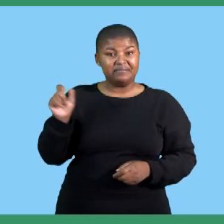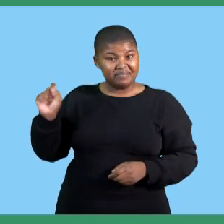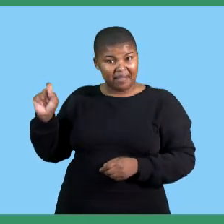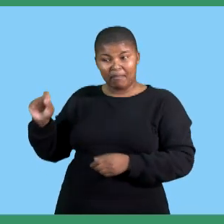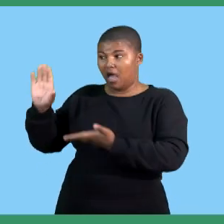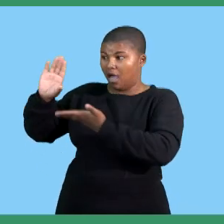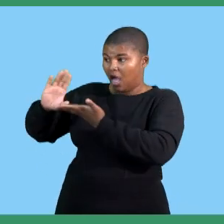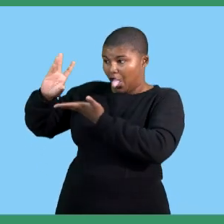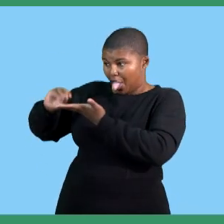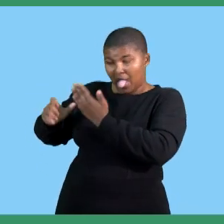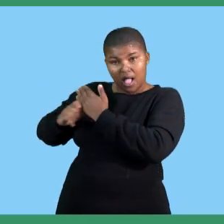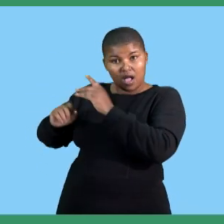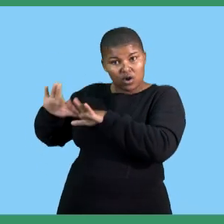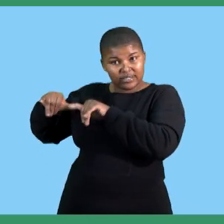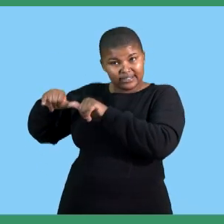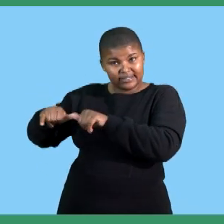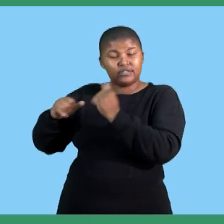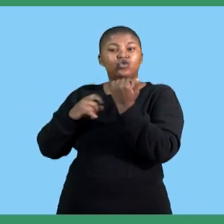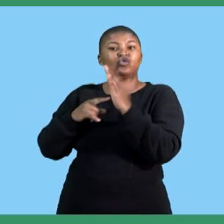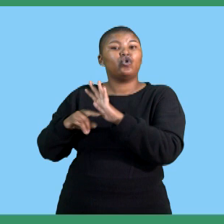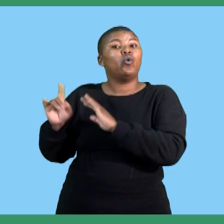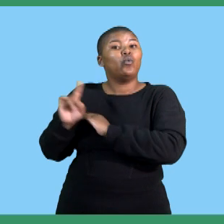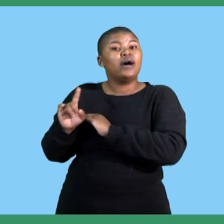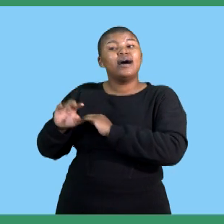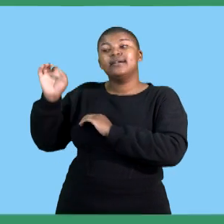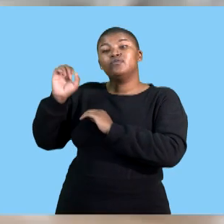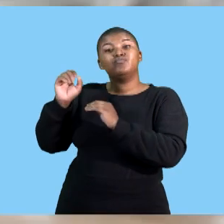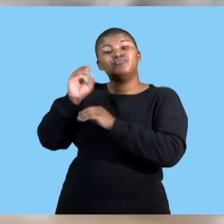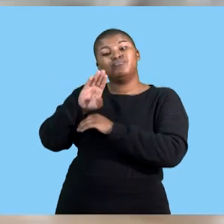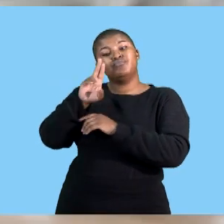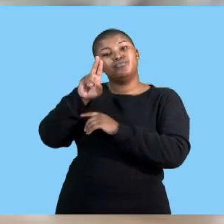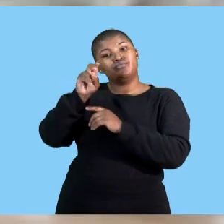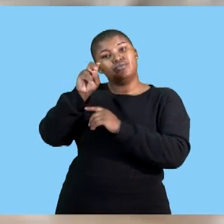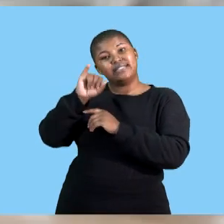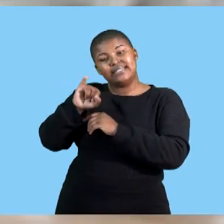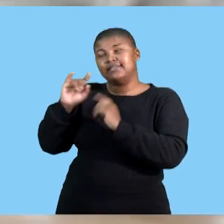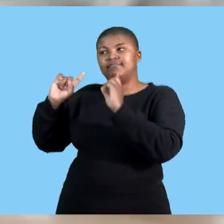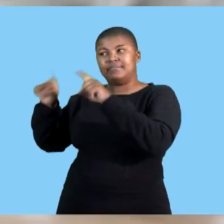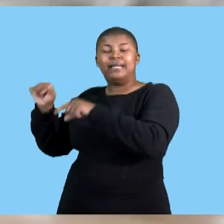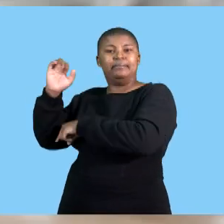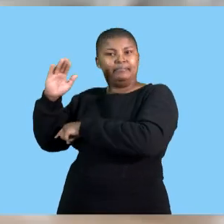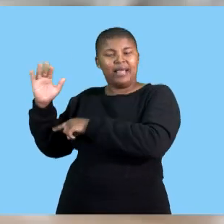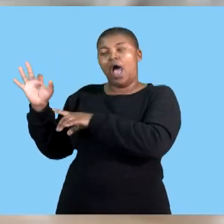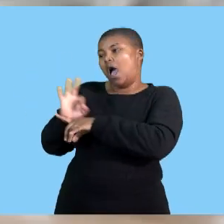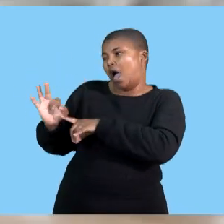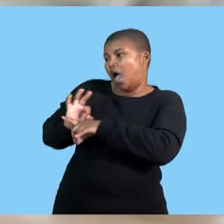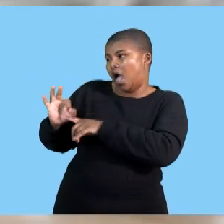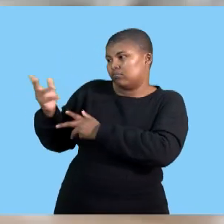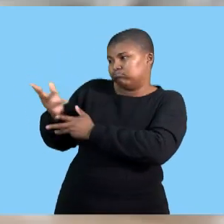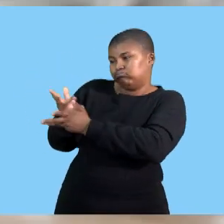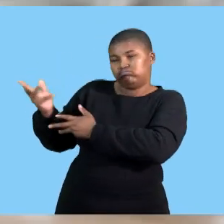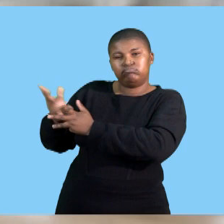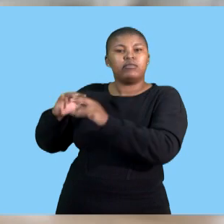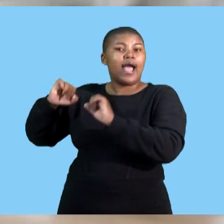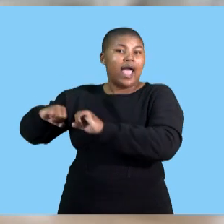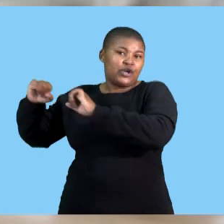it shows us that Busi went to the bank and made arrangements. So obviously with those arrangements